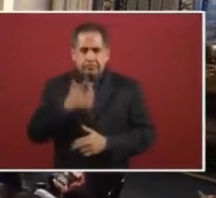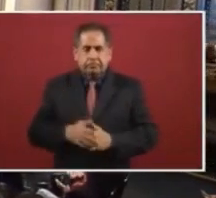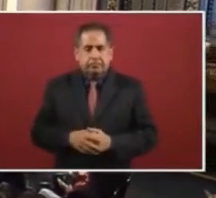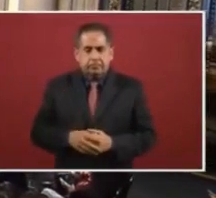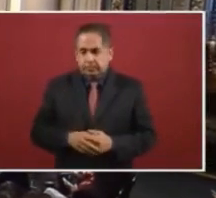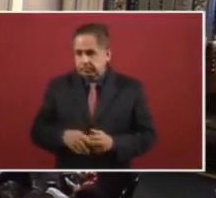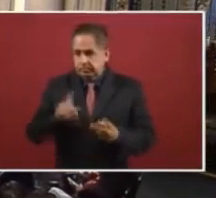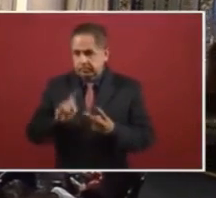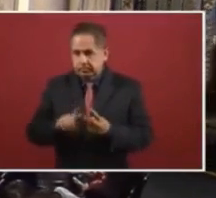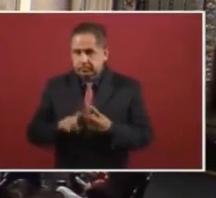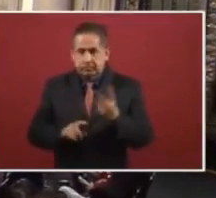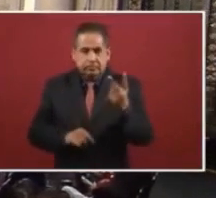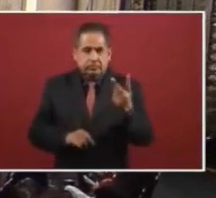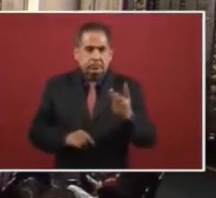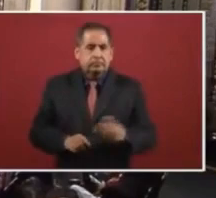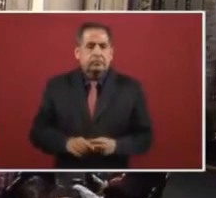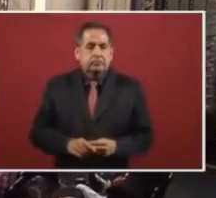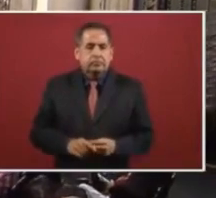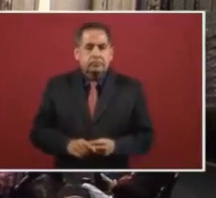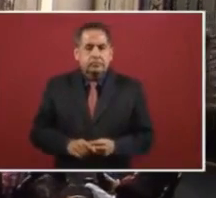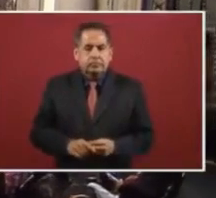economy.